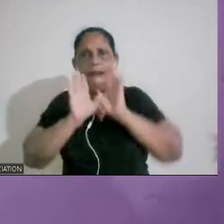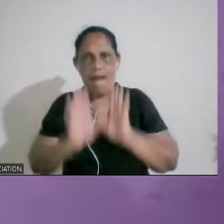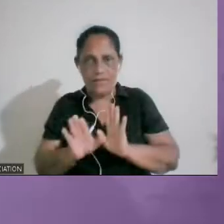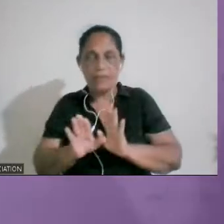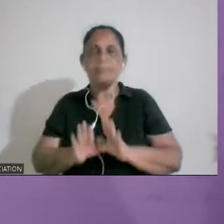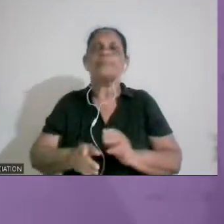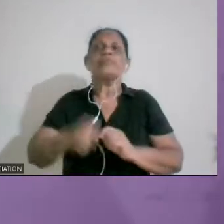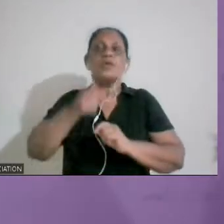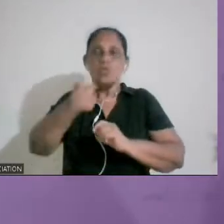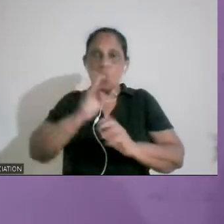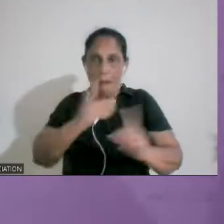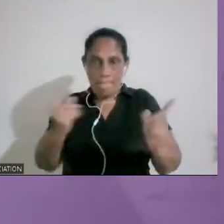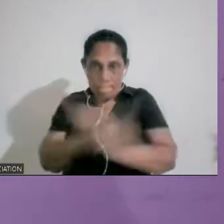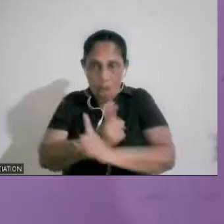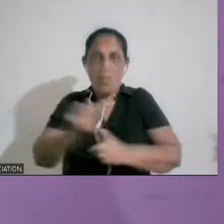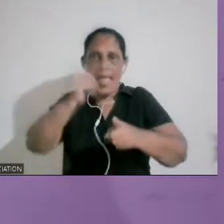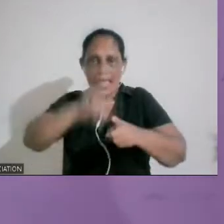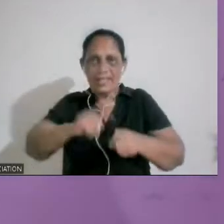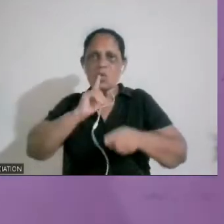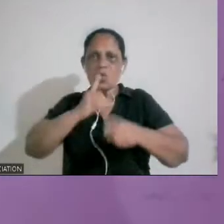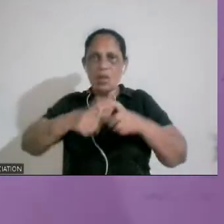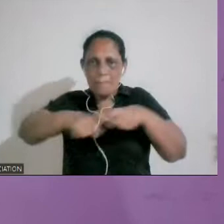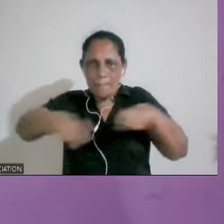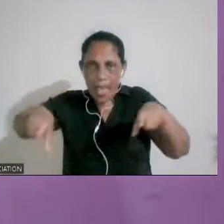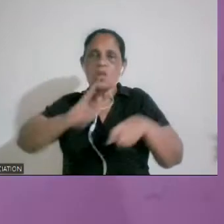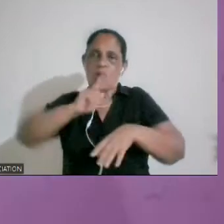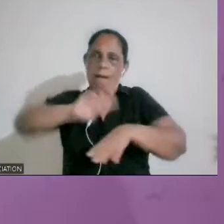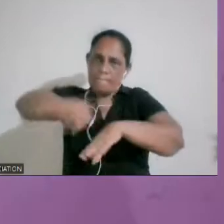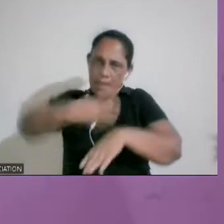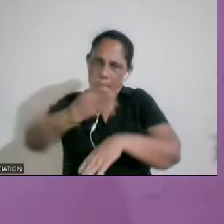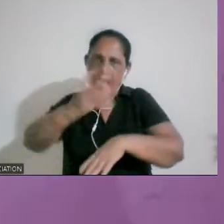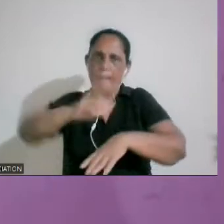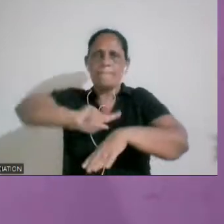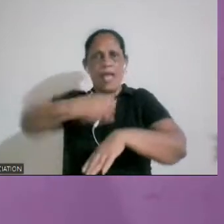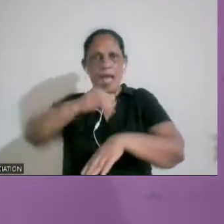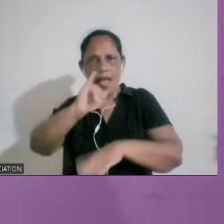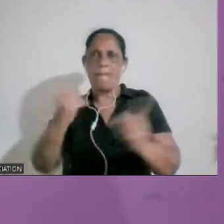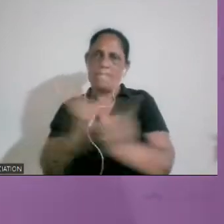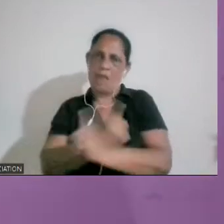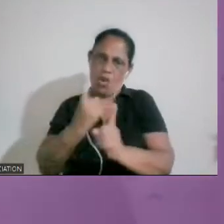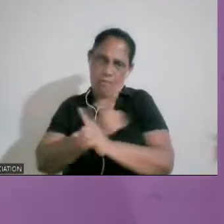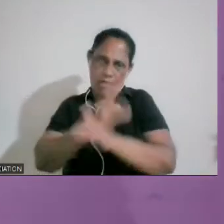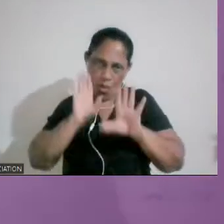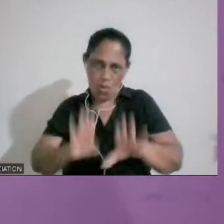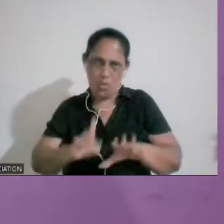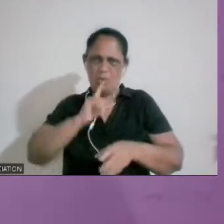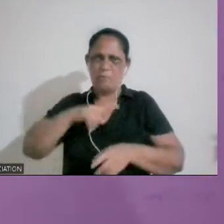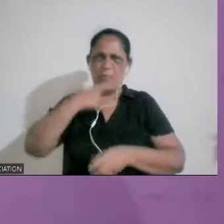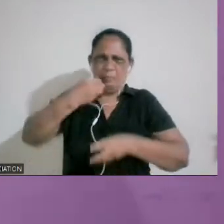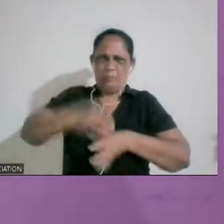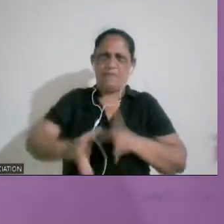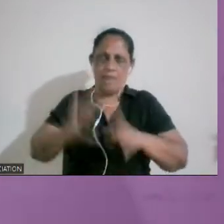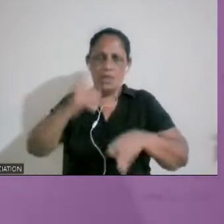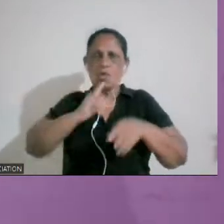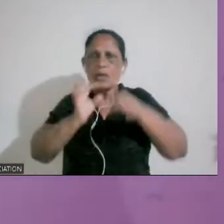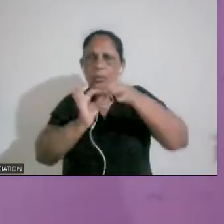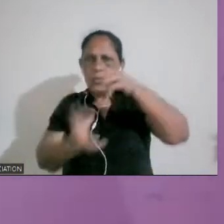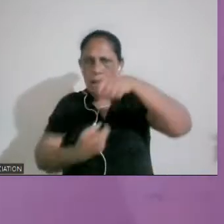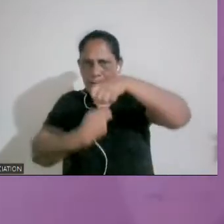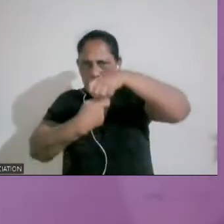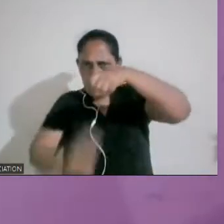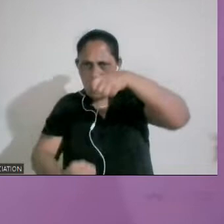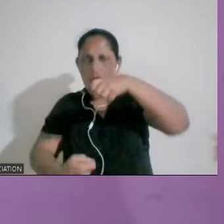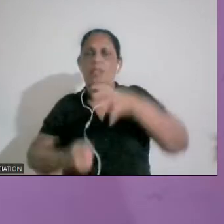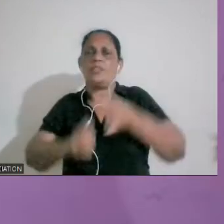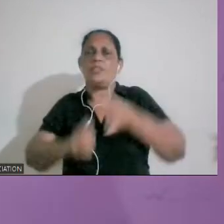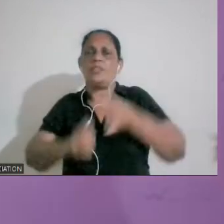period. You just pull down on the string and it comes out. Now the tampon may be a little daunting to insert at first, but once